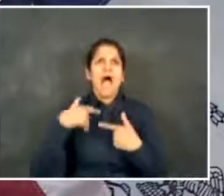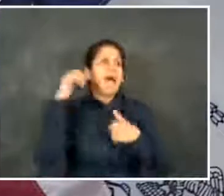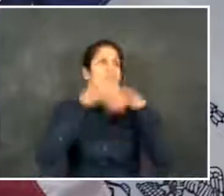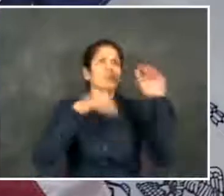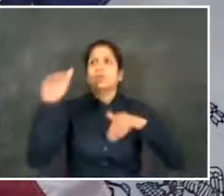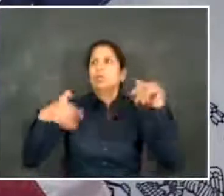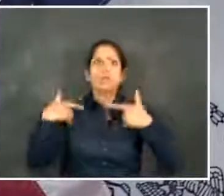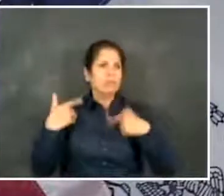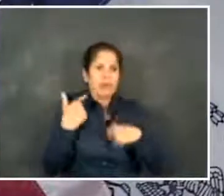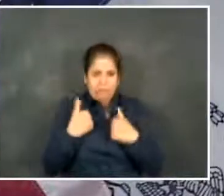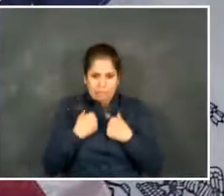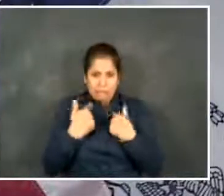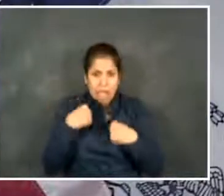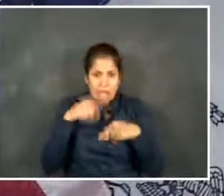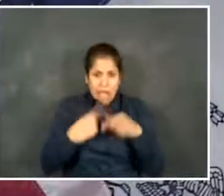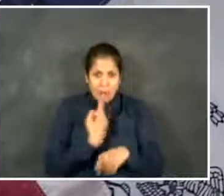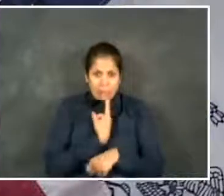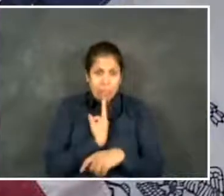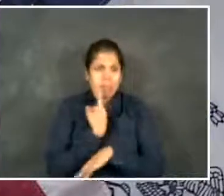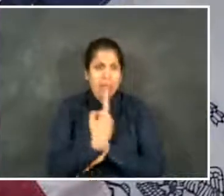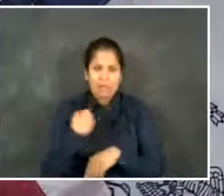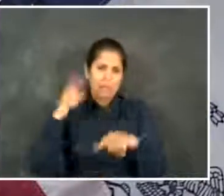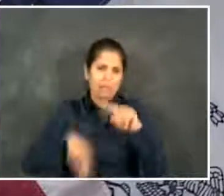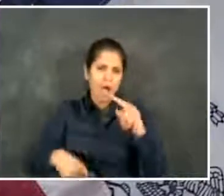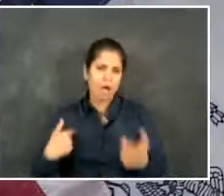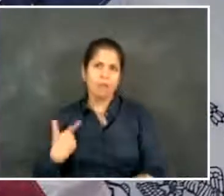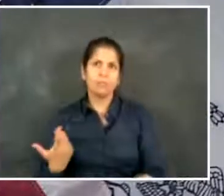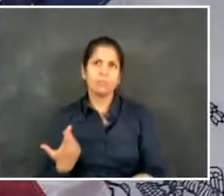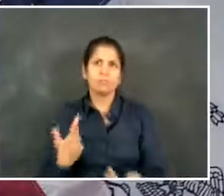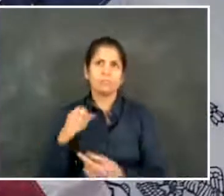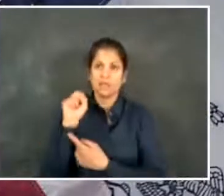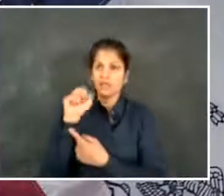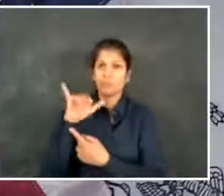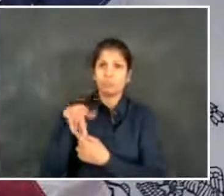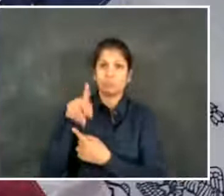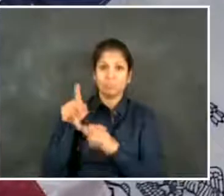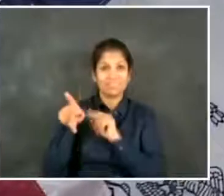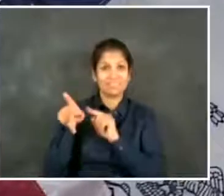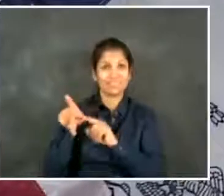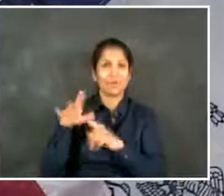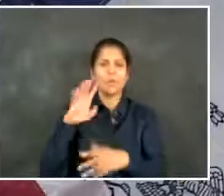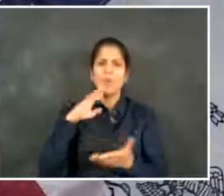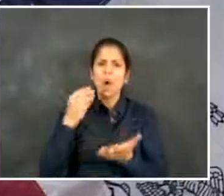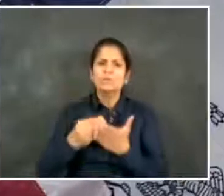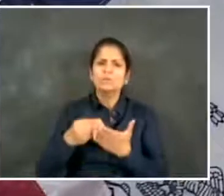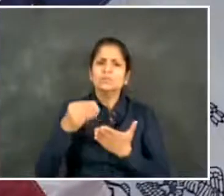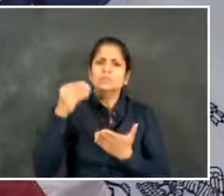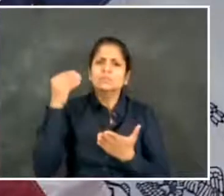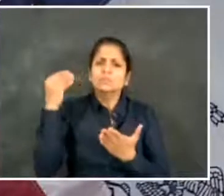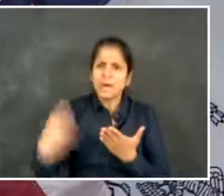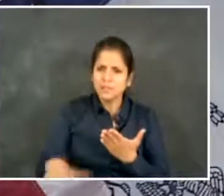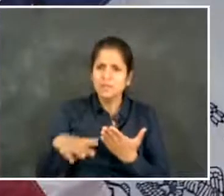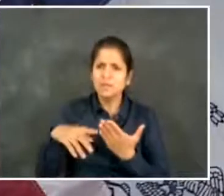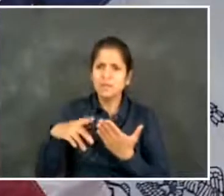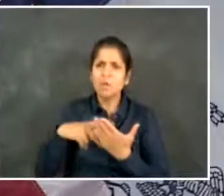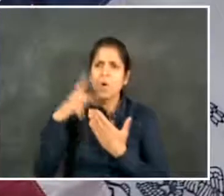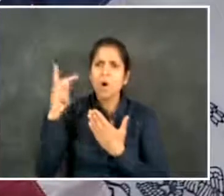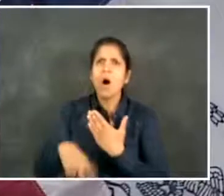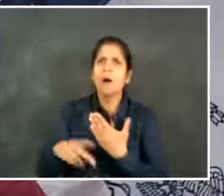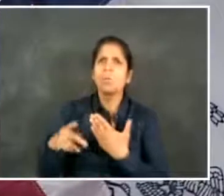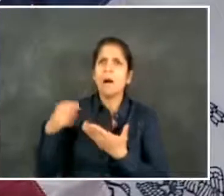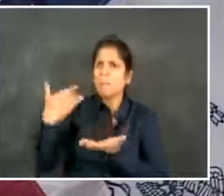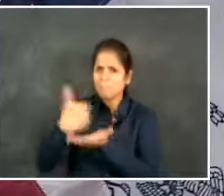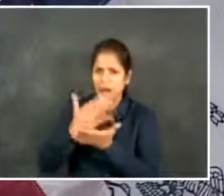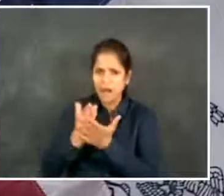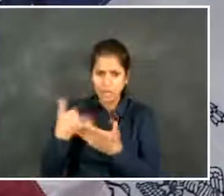our attention in the coming days to talking about the budget reality, because the stimulus in Washington is starting to be debated, and that's going to determine a lot of what happens. And